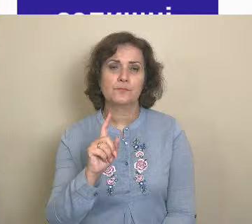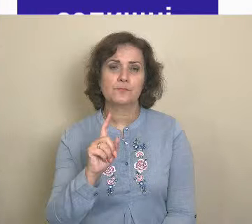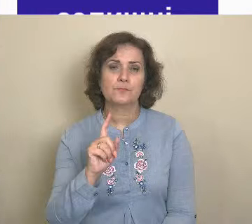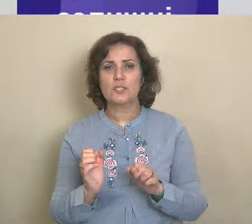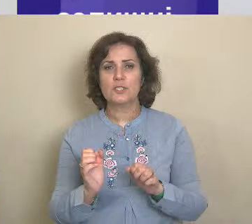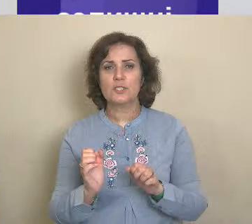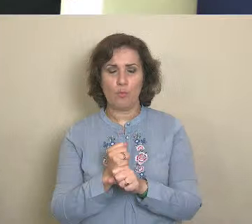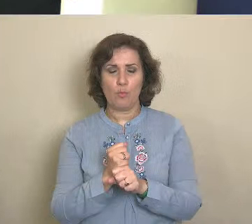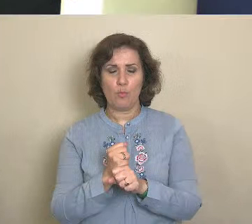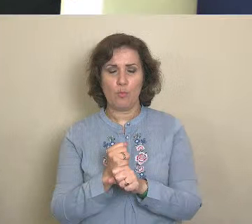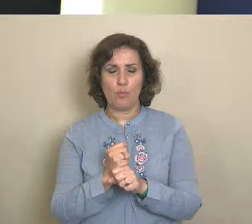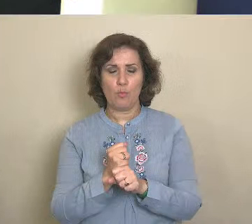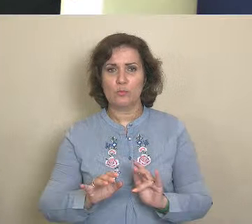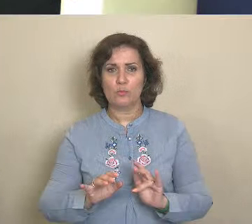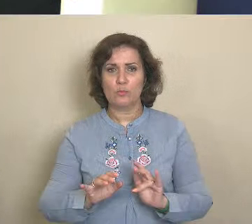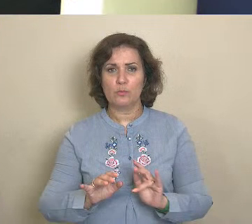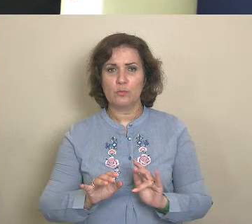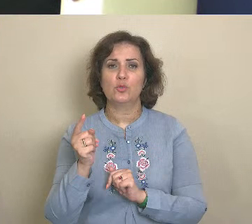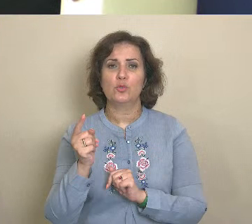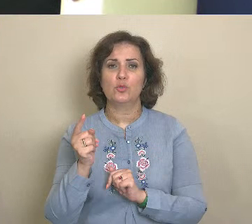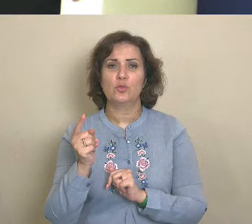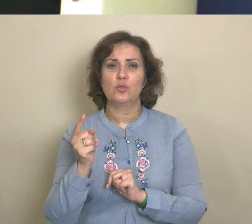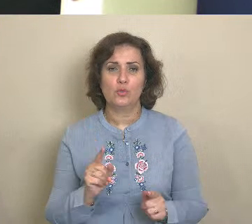that this type of